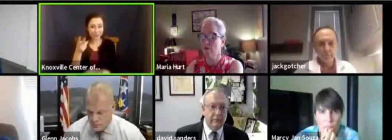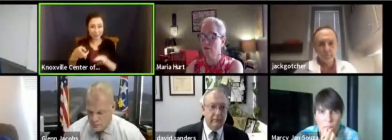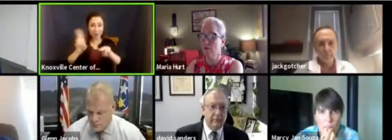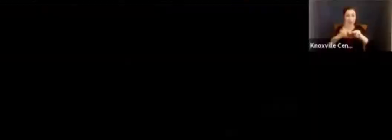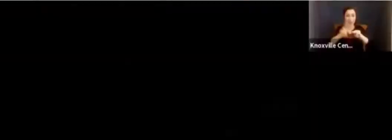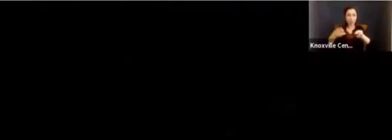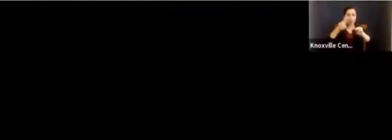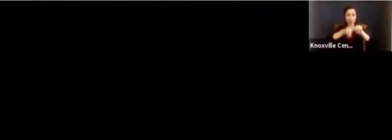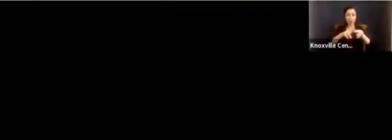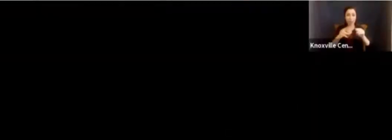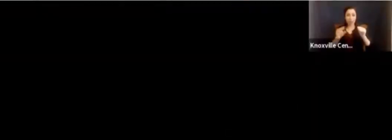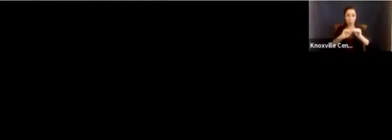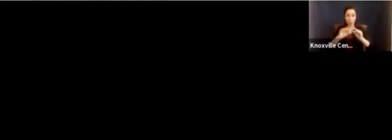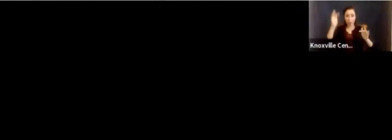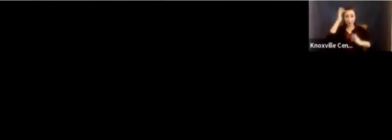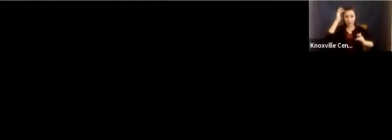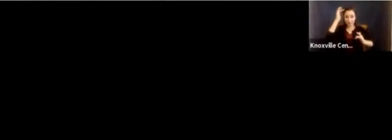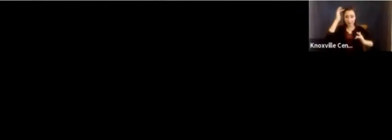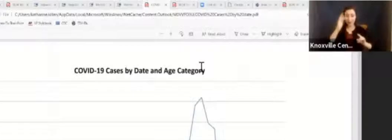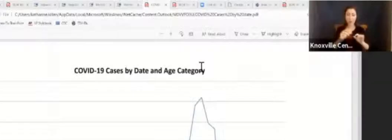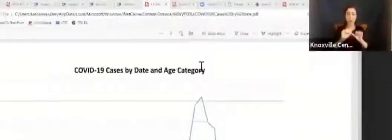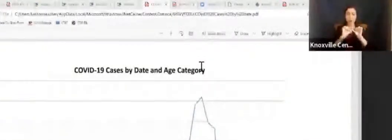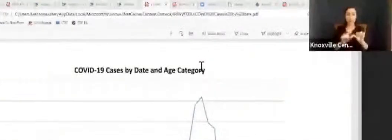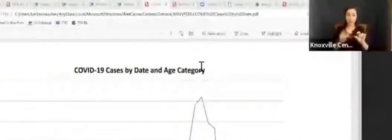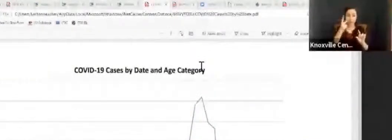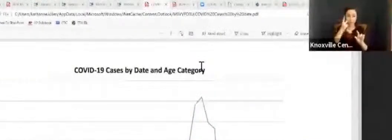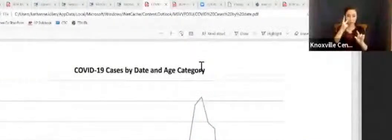increases. We continue to see most of our